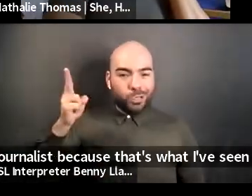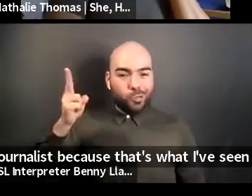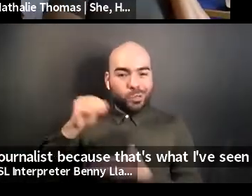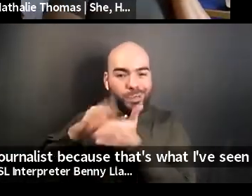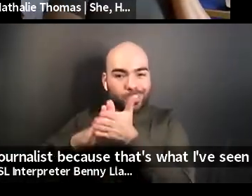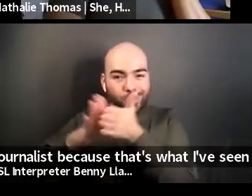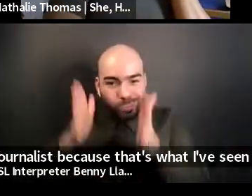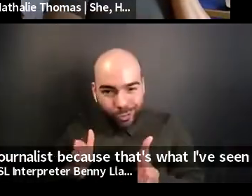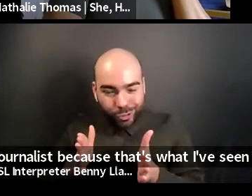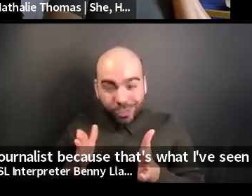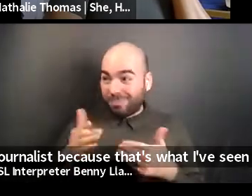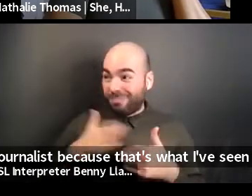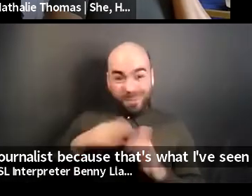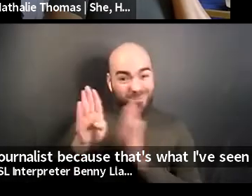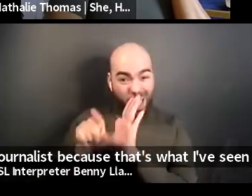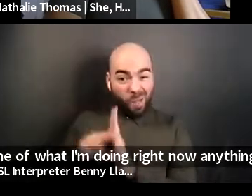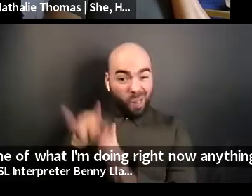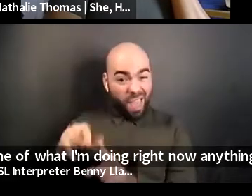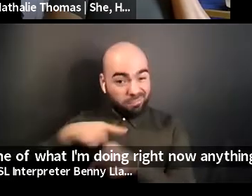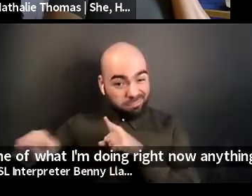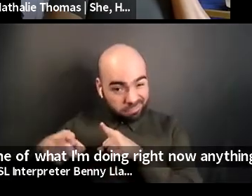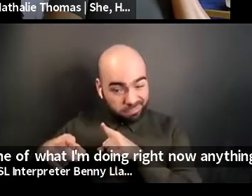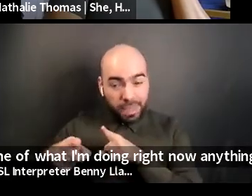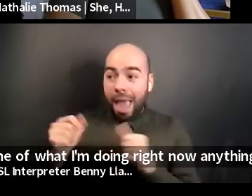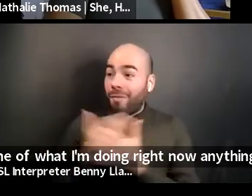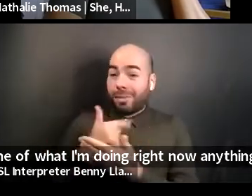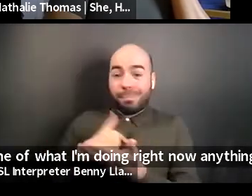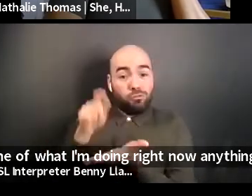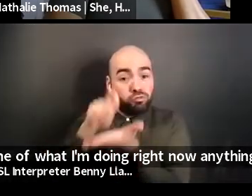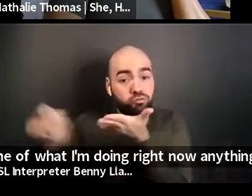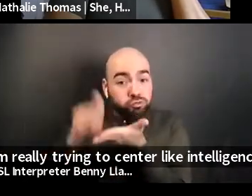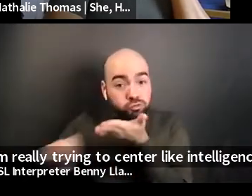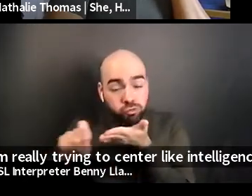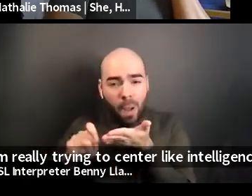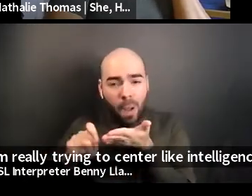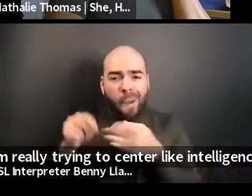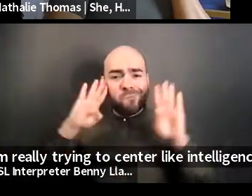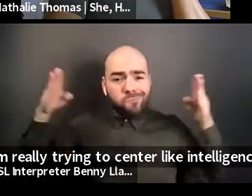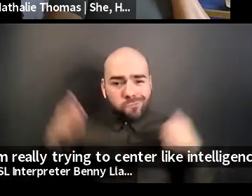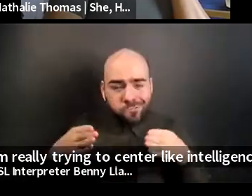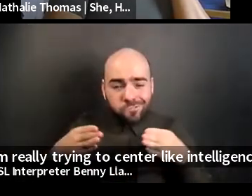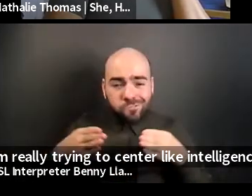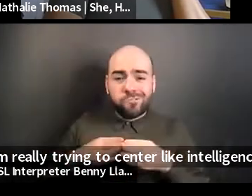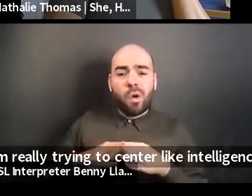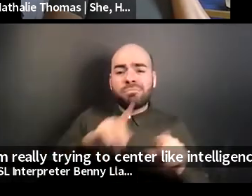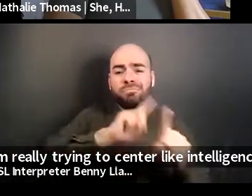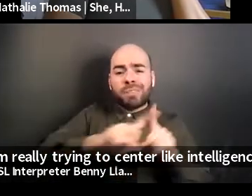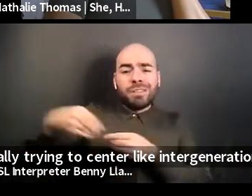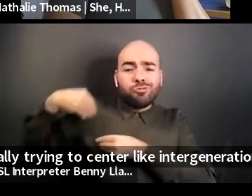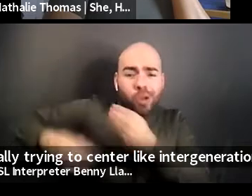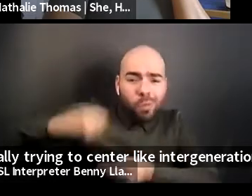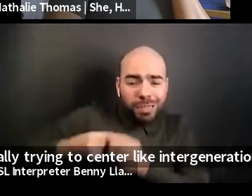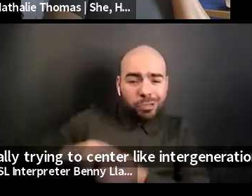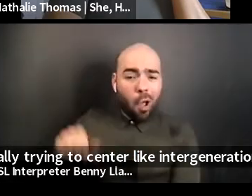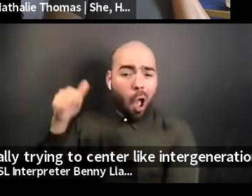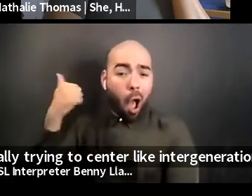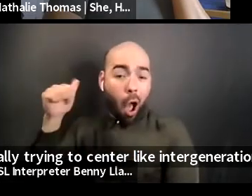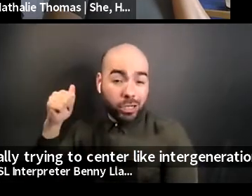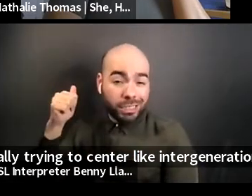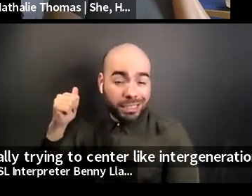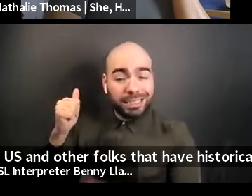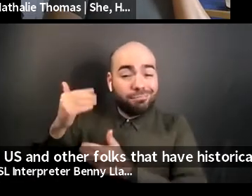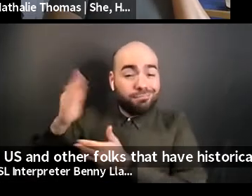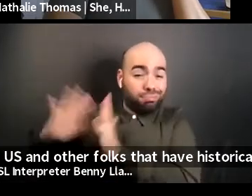I write, I'm really trying to center like intergenerational aunties and other folks that have historically been lost